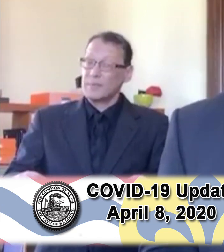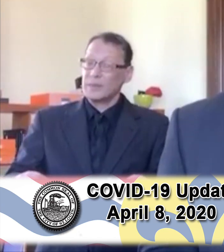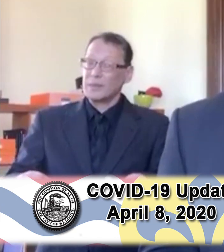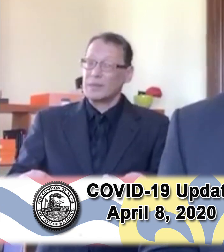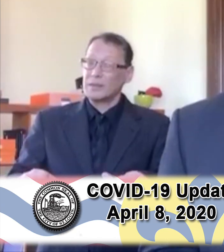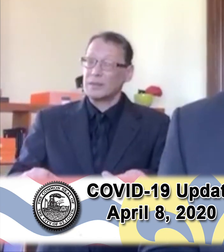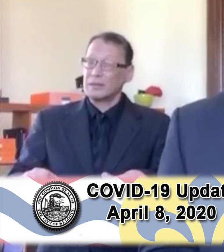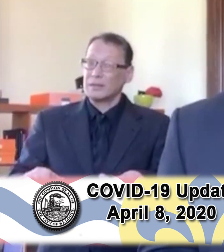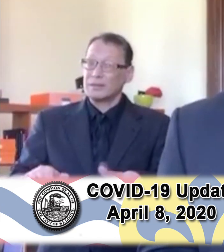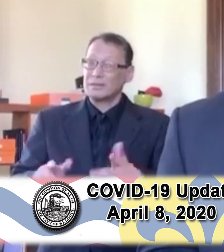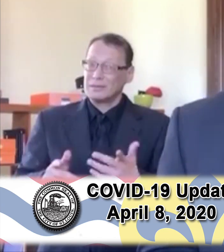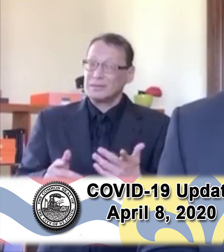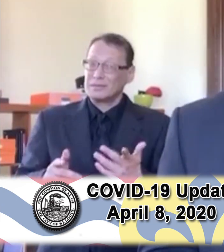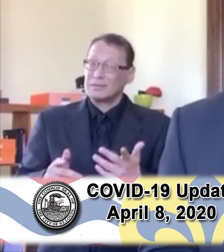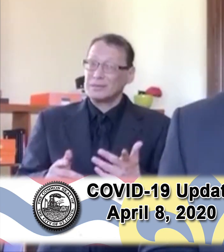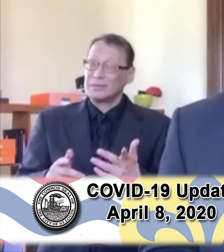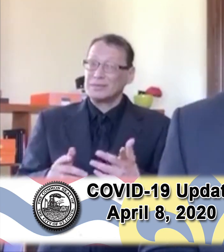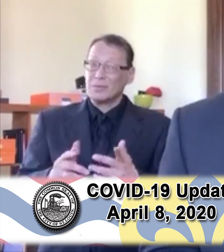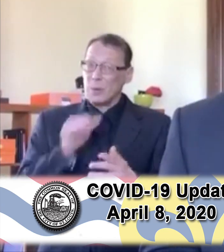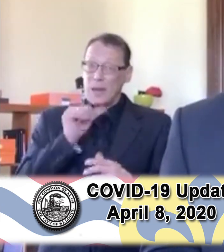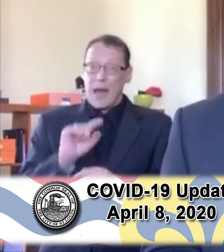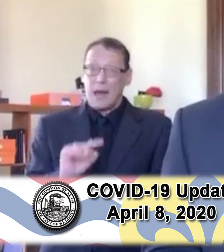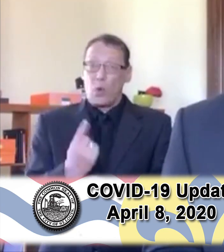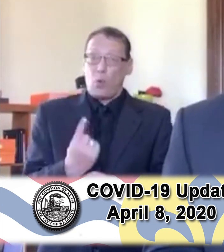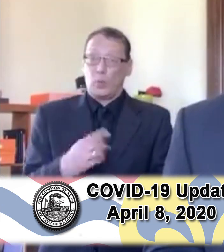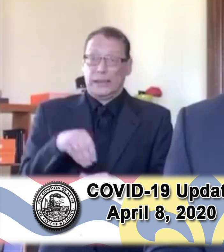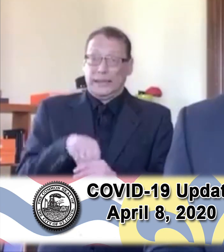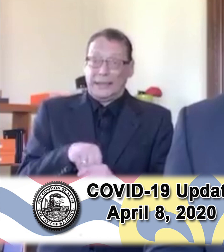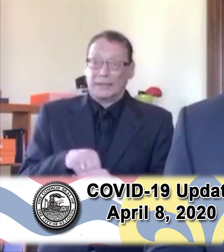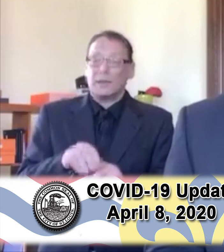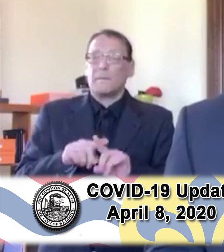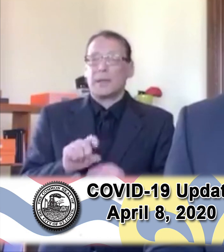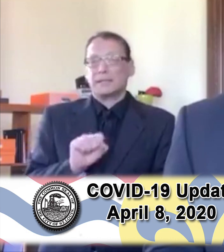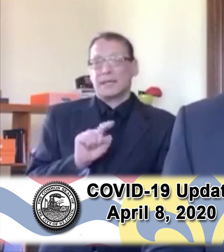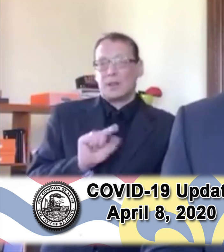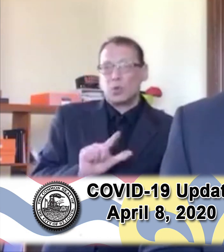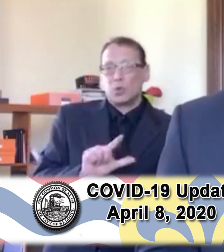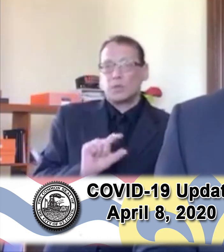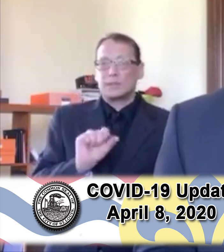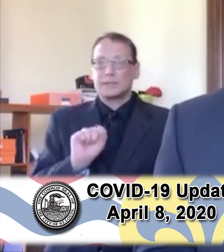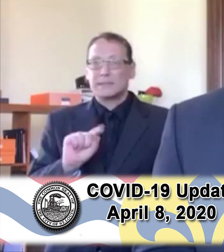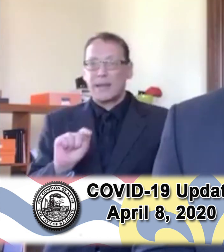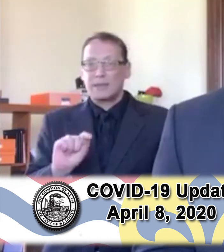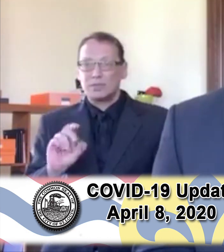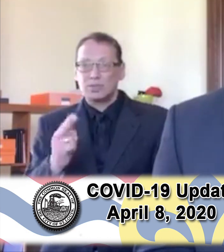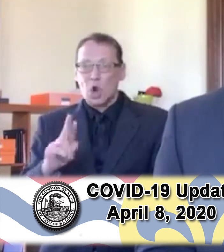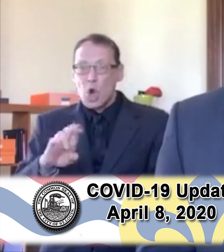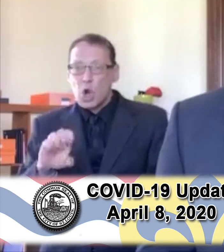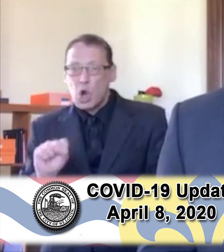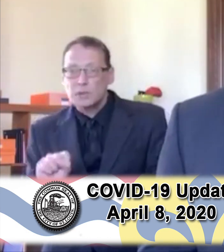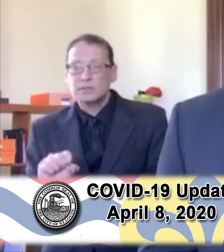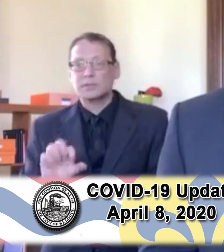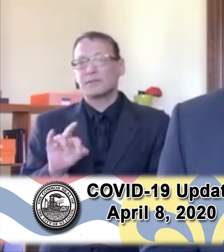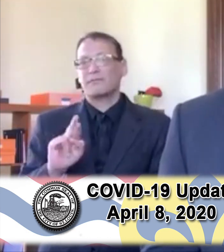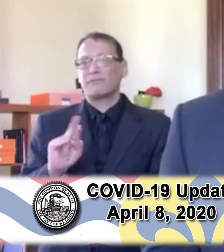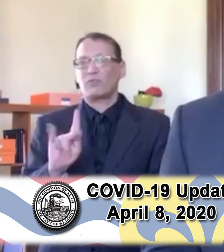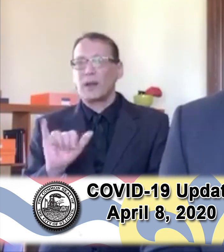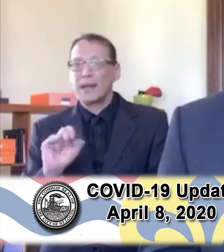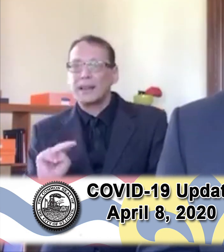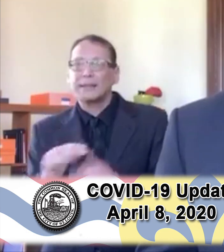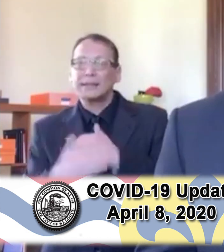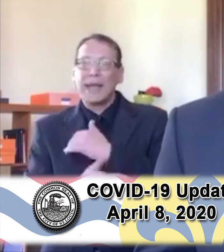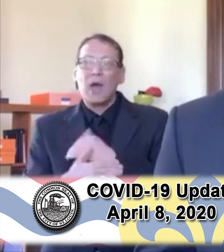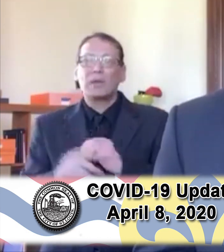beyond the borders of the City of St. Louis County, St. Charles County, Franklin County, Jefferson County, et cetera. And so it's really important, again, for these